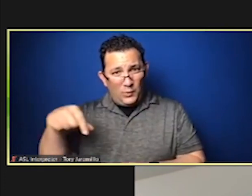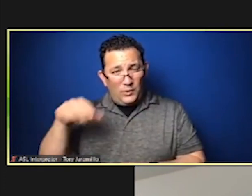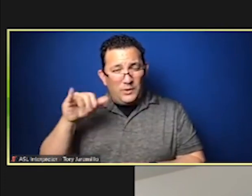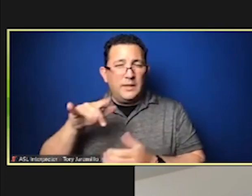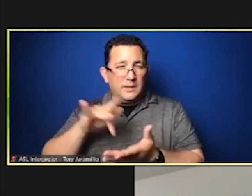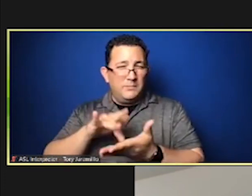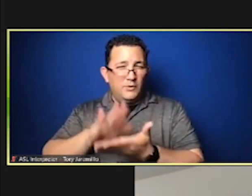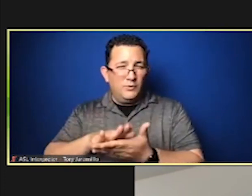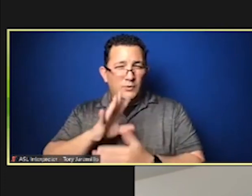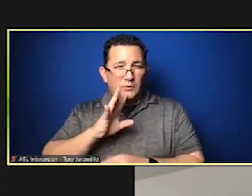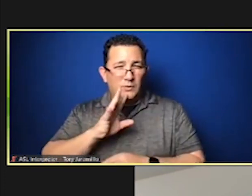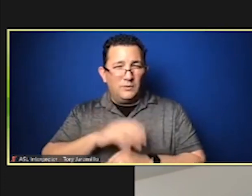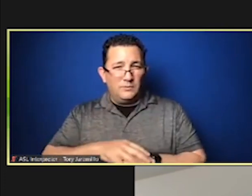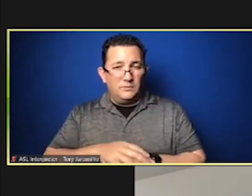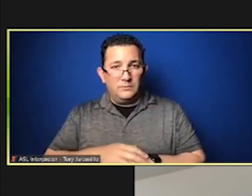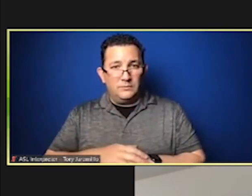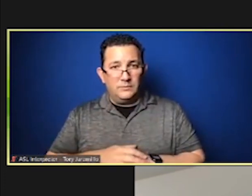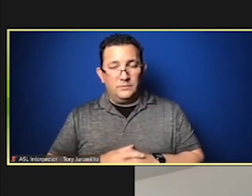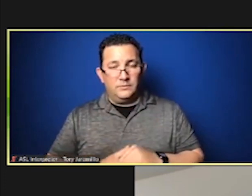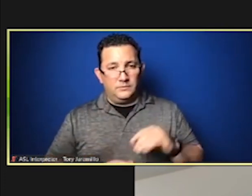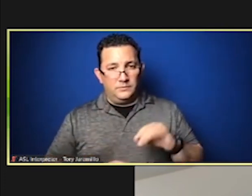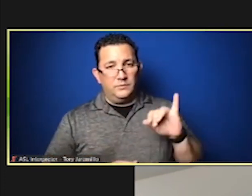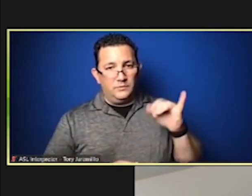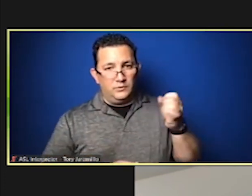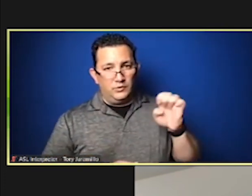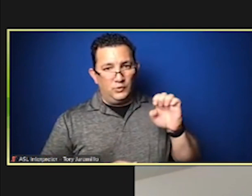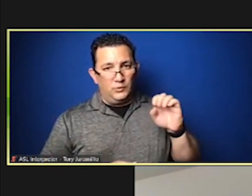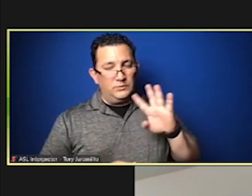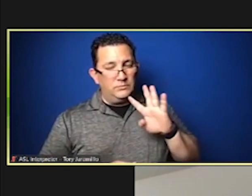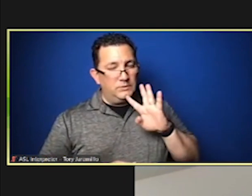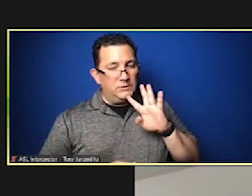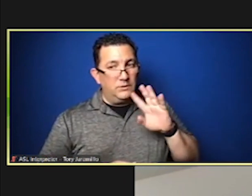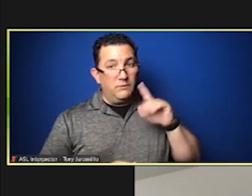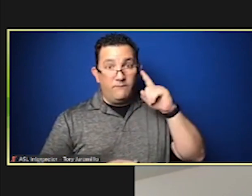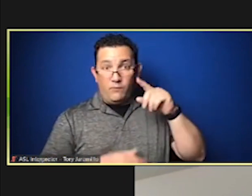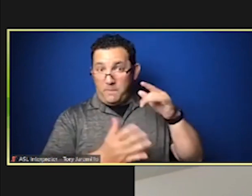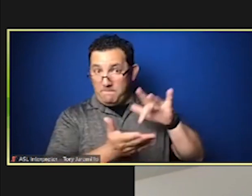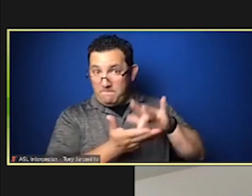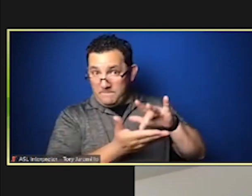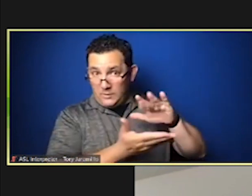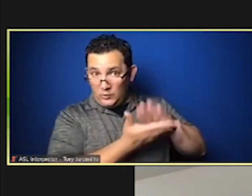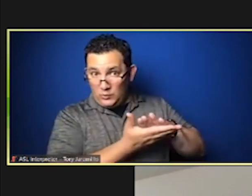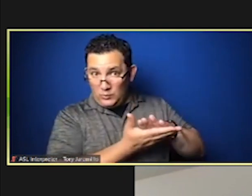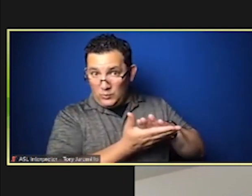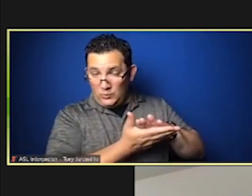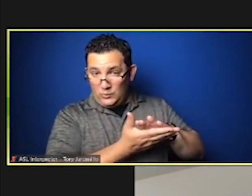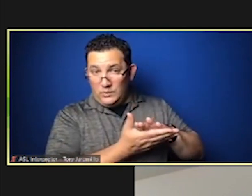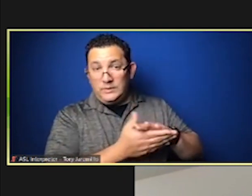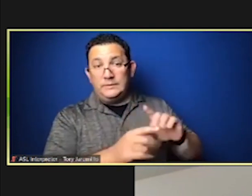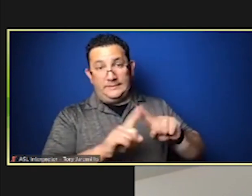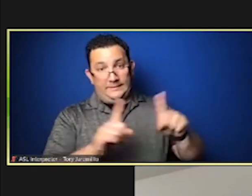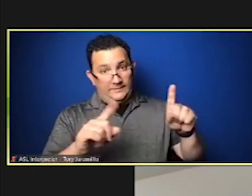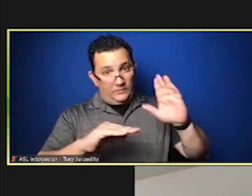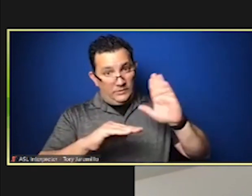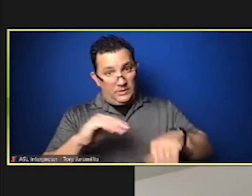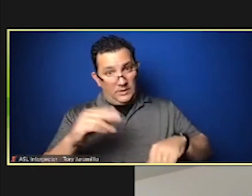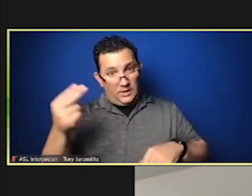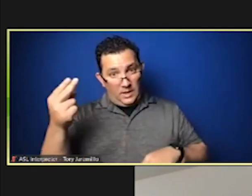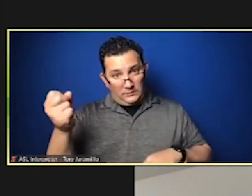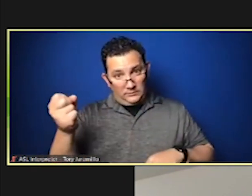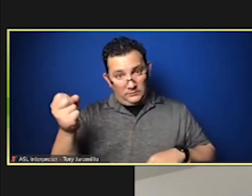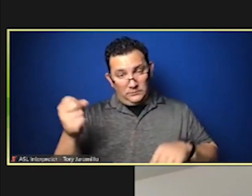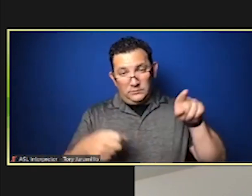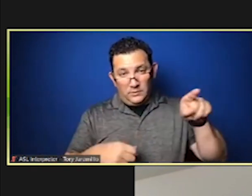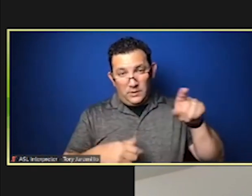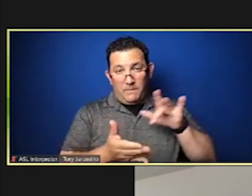school. Yes, for middle school, so middle schools are different than high schools. So middle schools